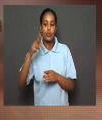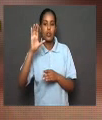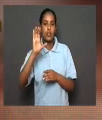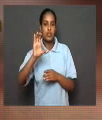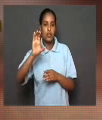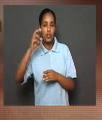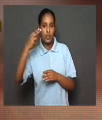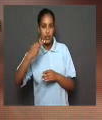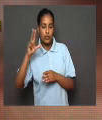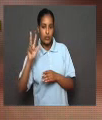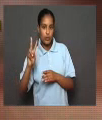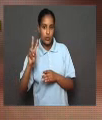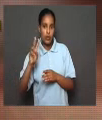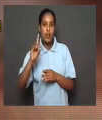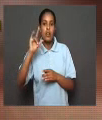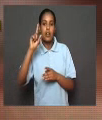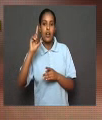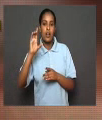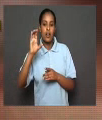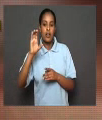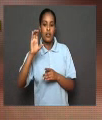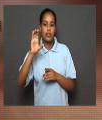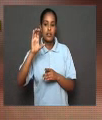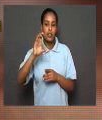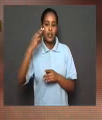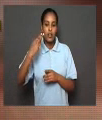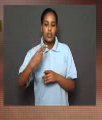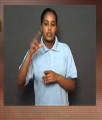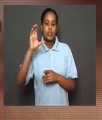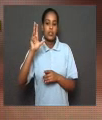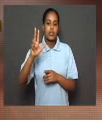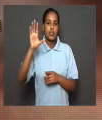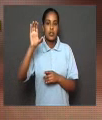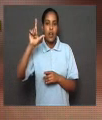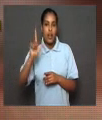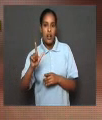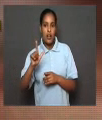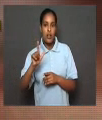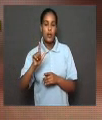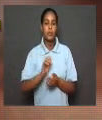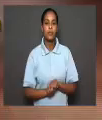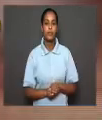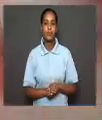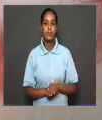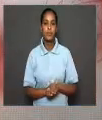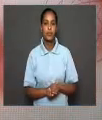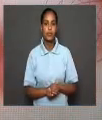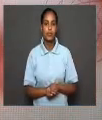higher boiling point than dichloroethene's nonpolar trans isomer.